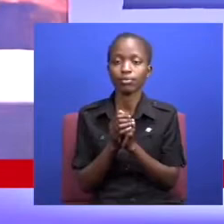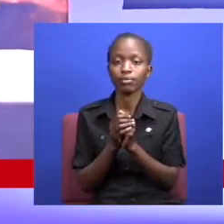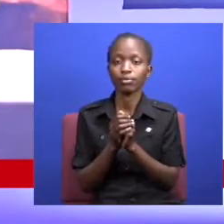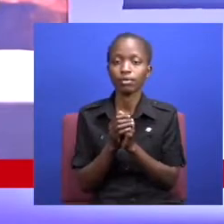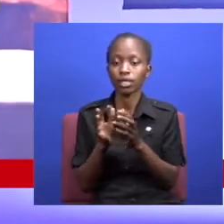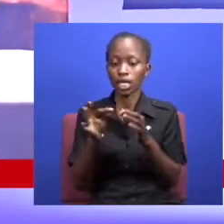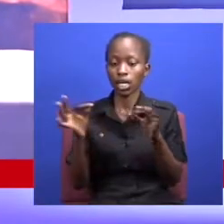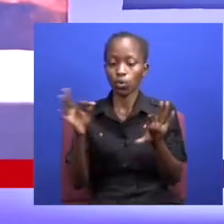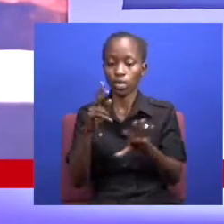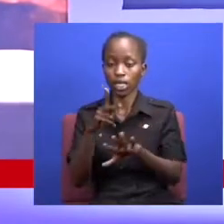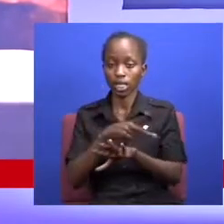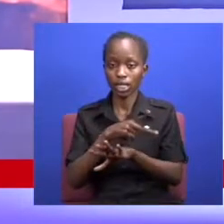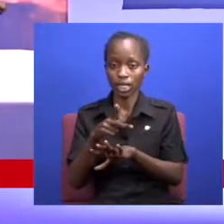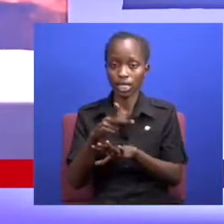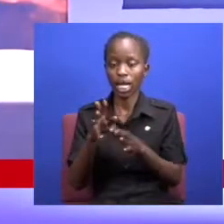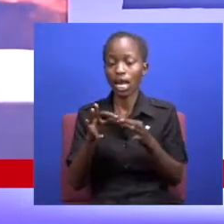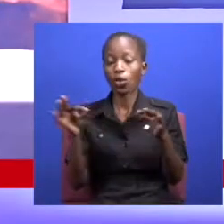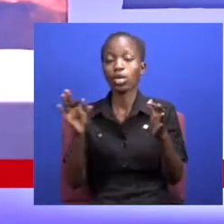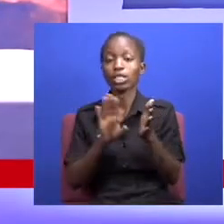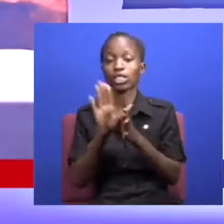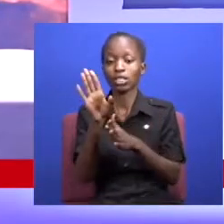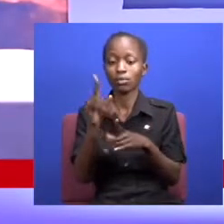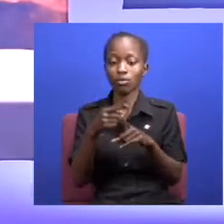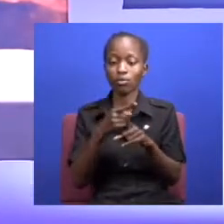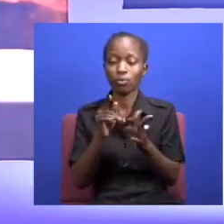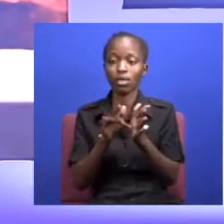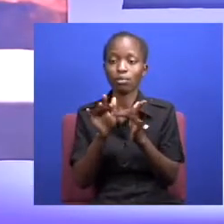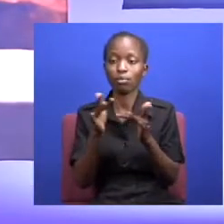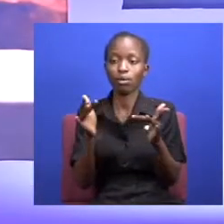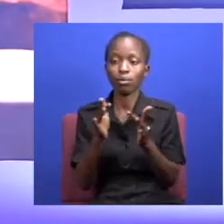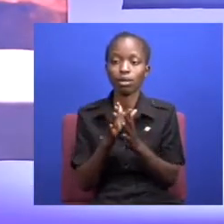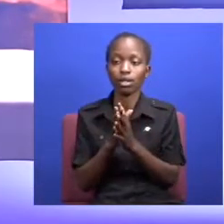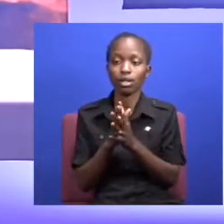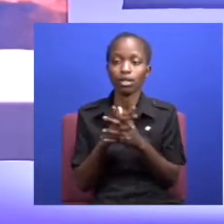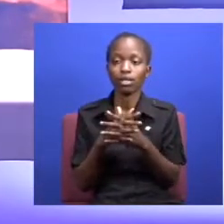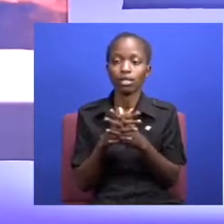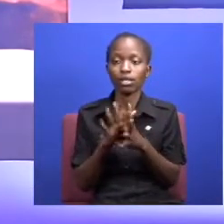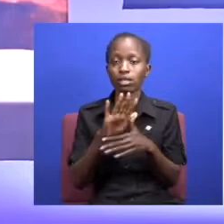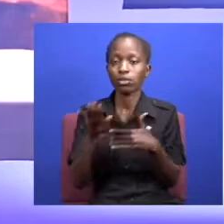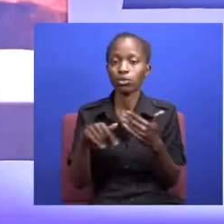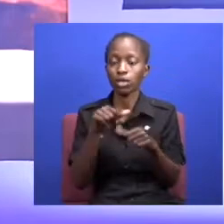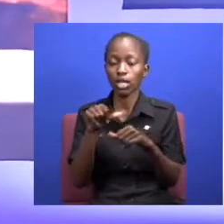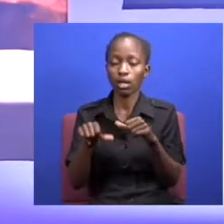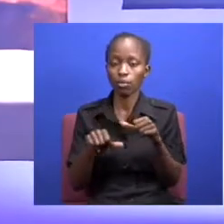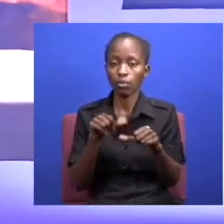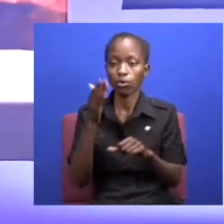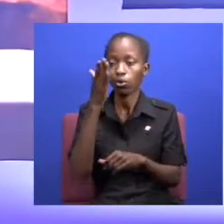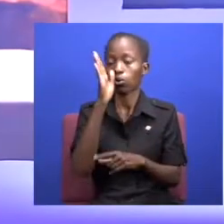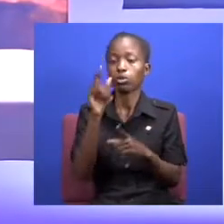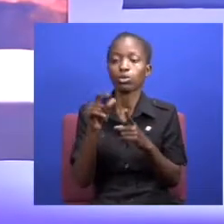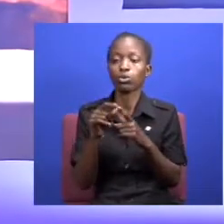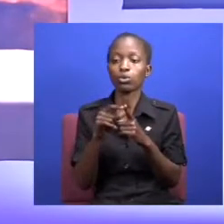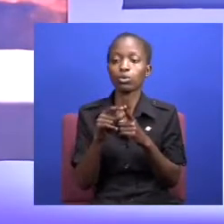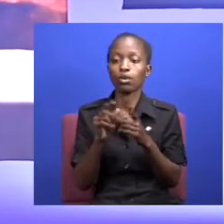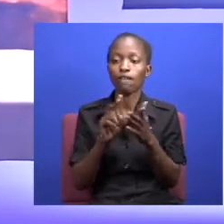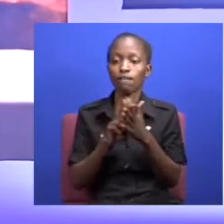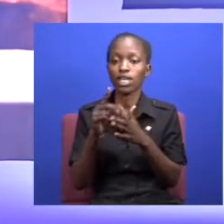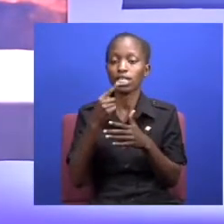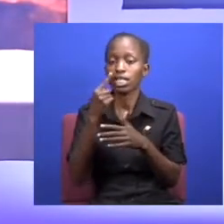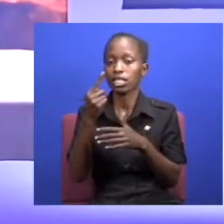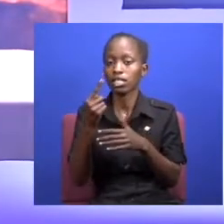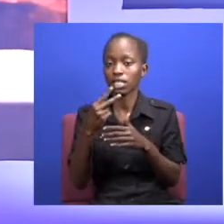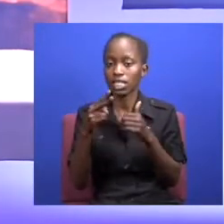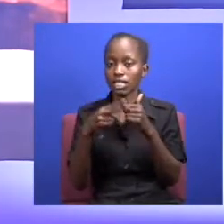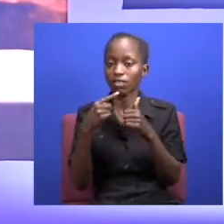psalm in the book of Psalms, in fact, the longest chapter in the Bible, and it is all about the Word of God. Verse